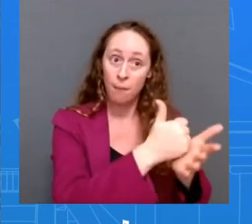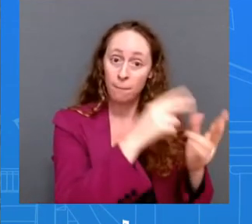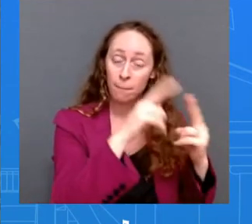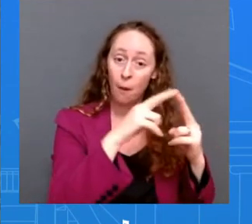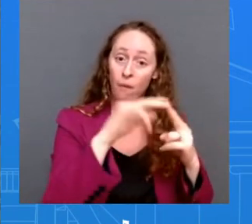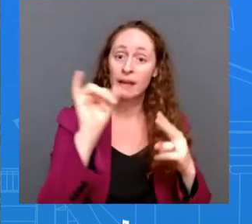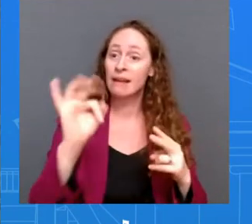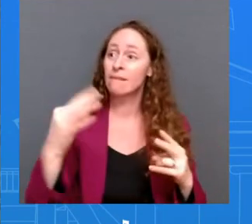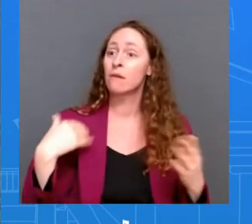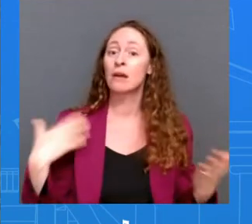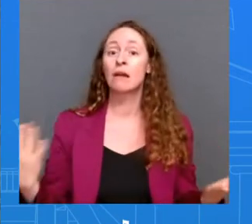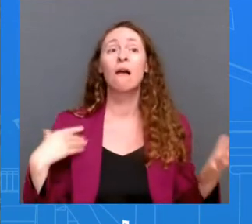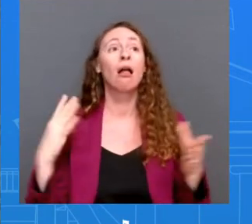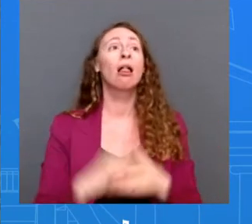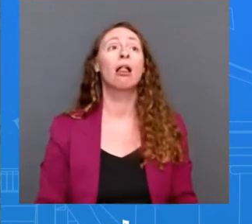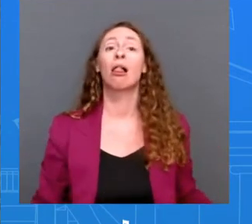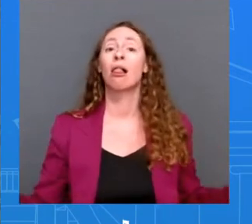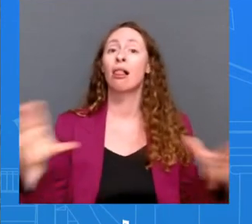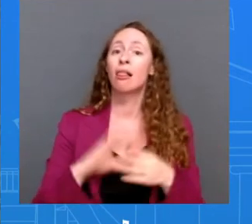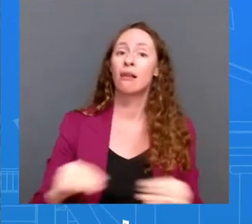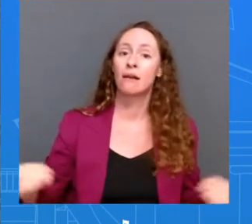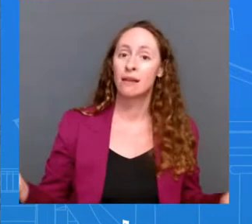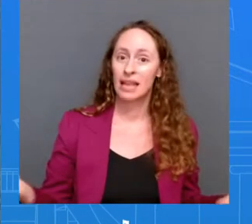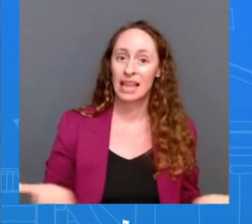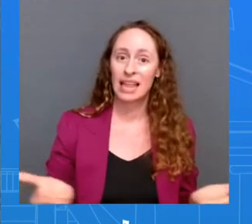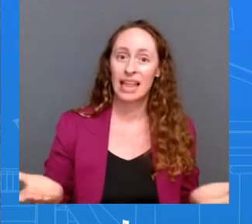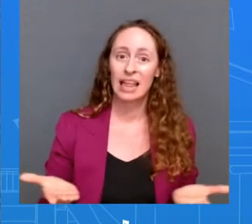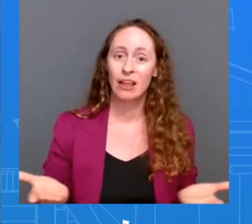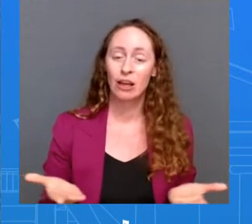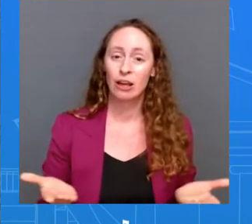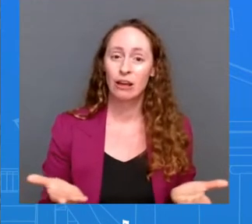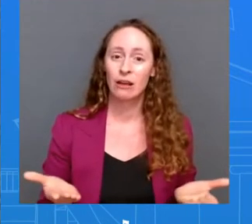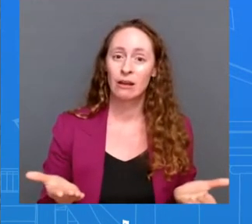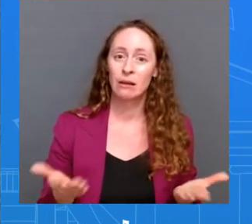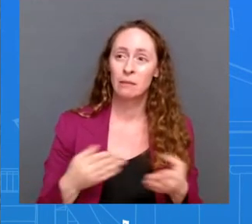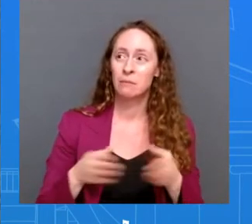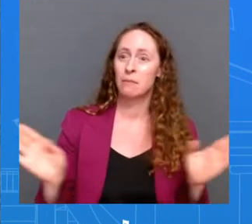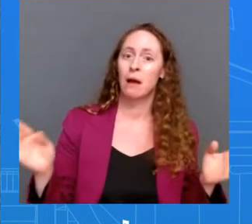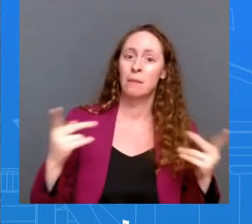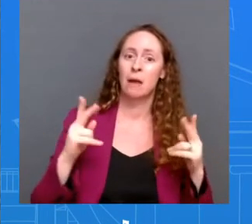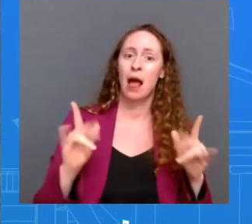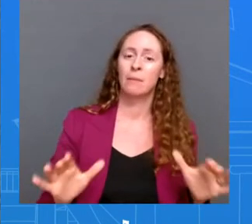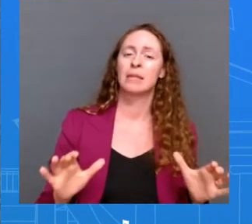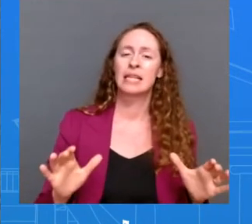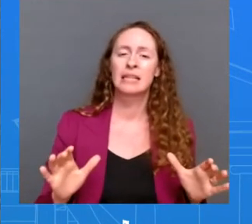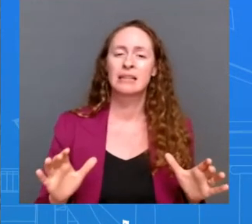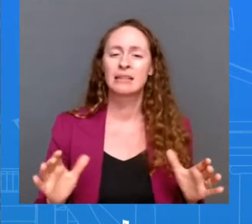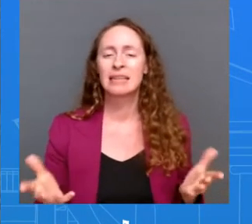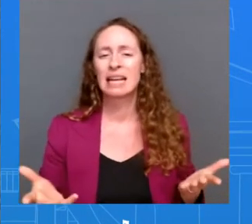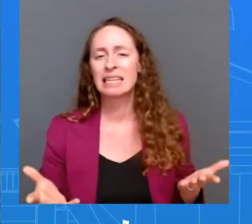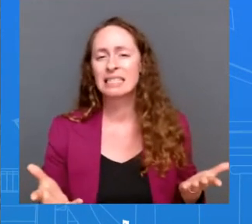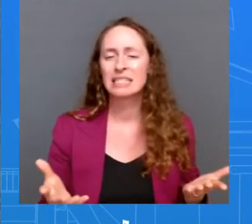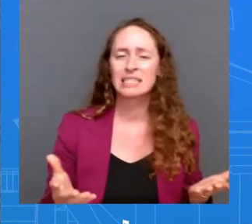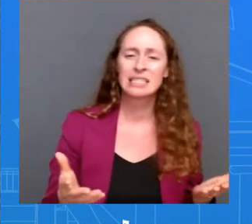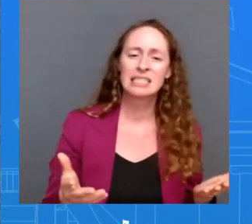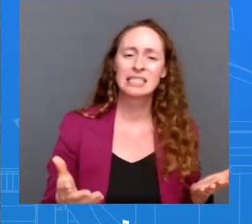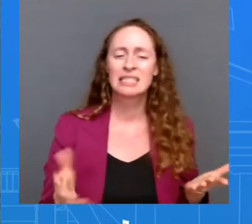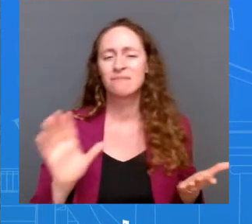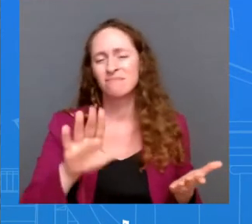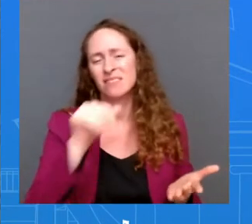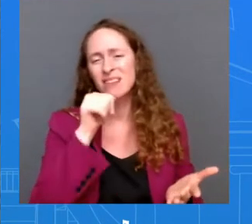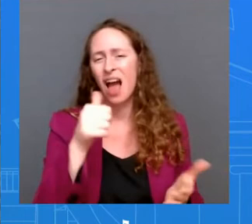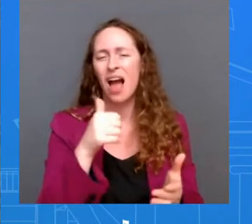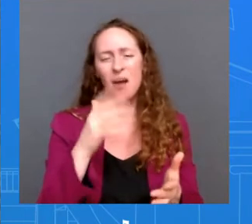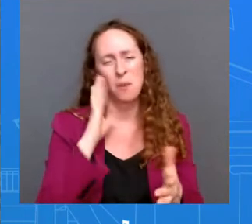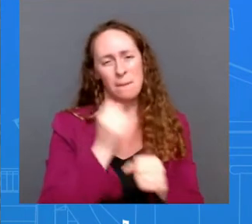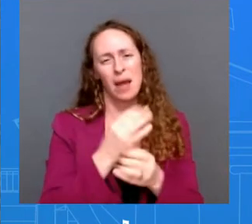we are in the talks and what the president might or might not be willing to do. I just want to, again,